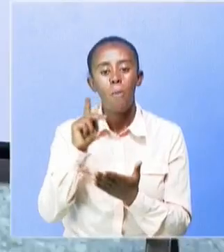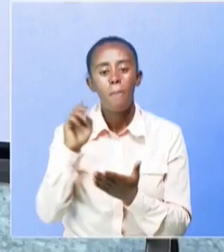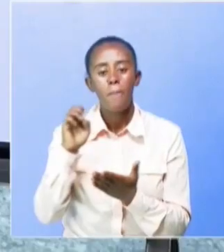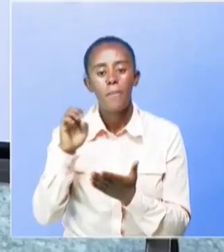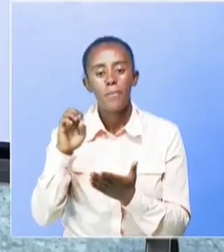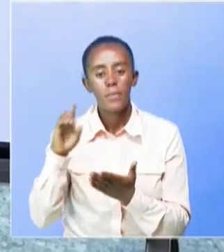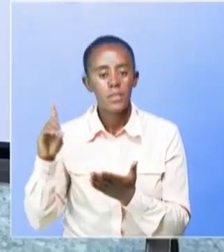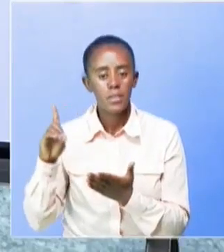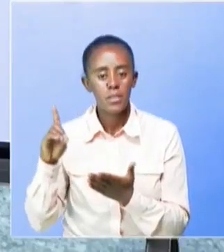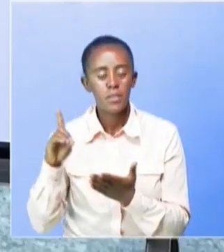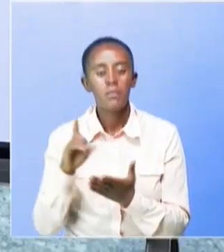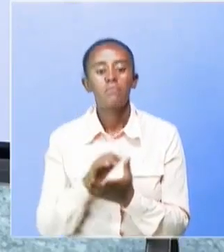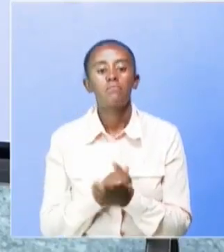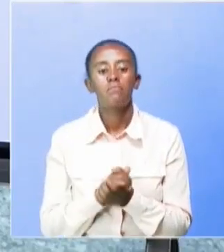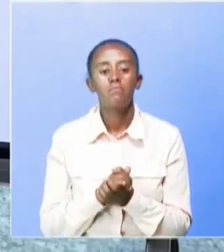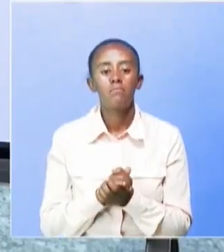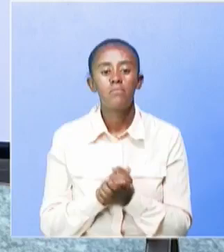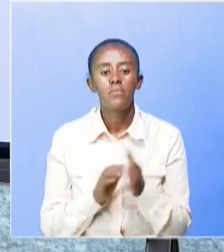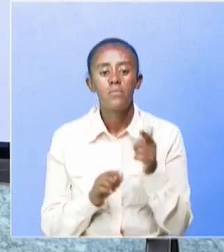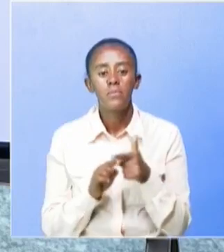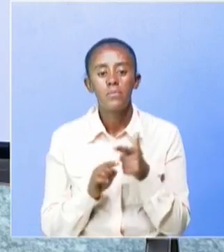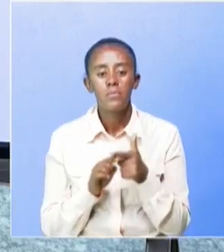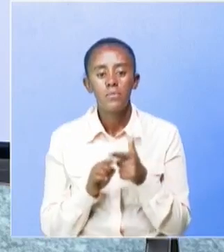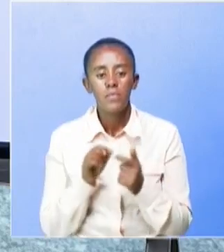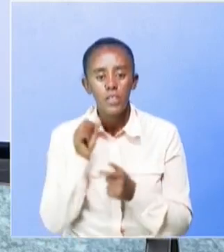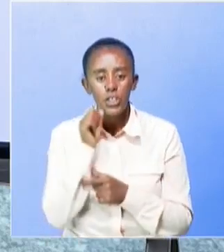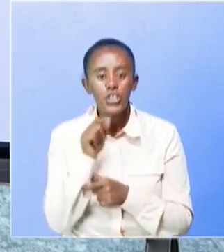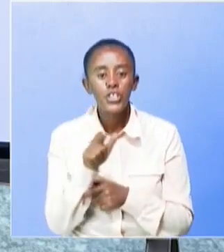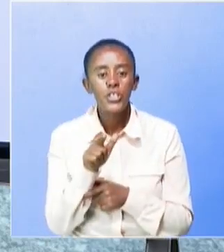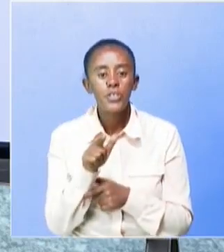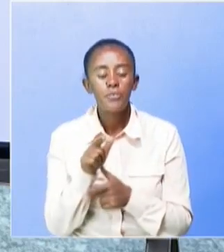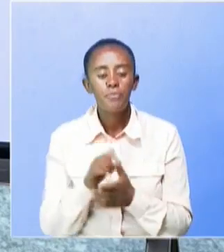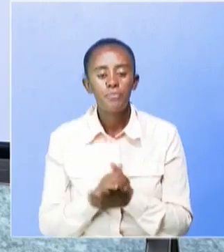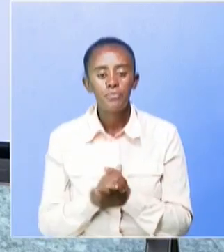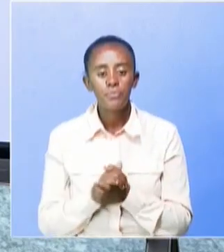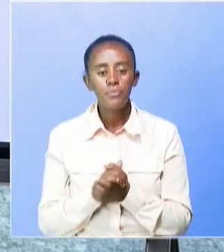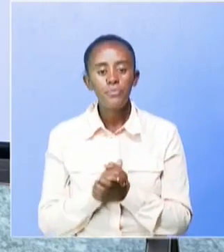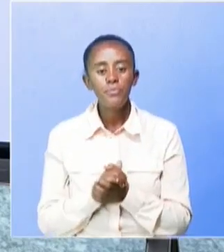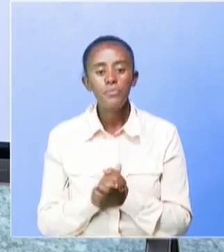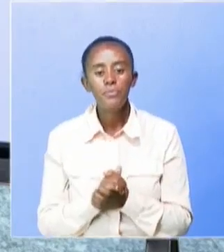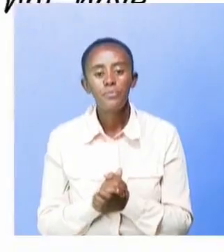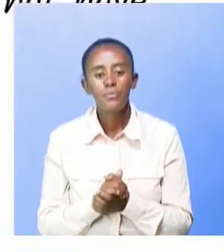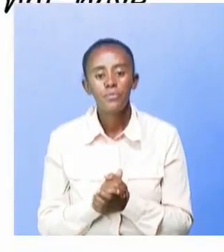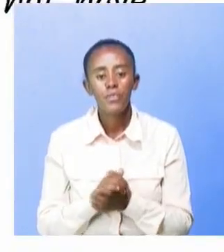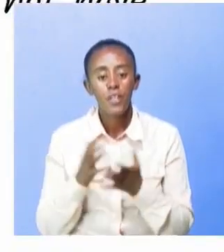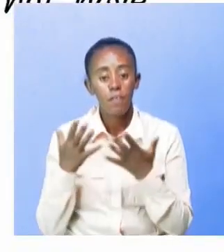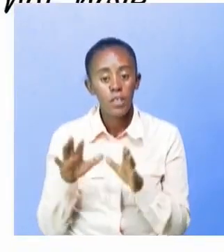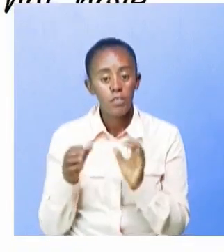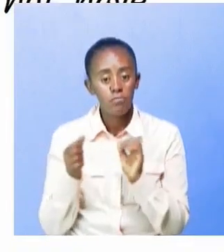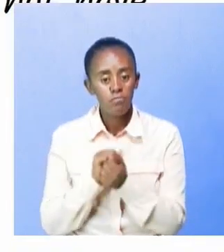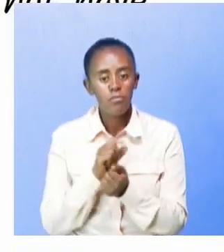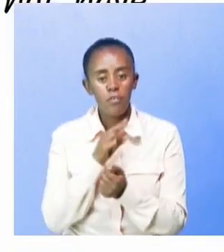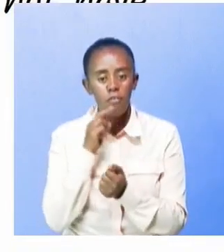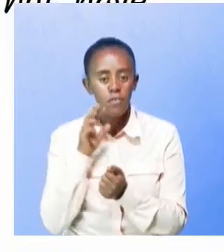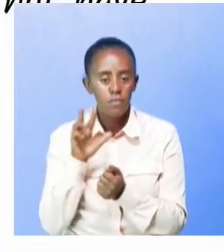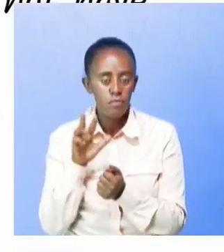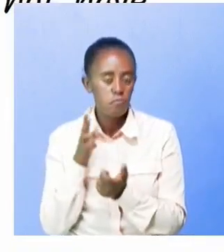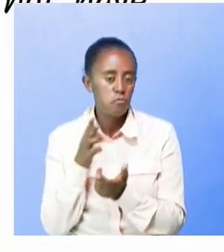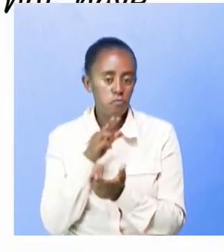going home. What about number 2? She finished will be turned into finished. She